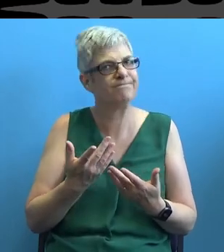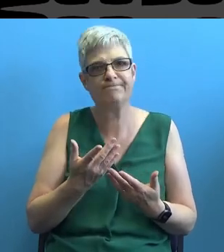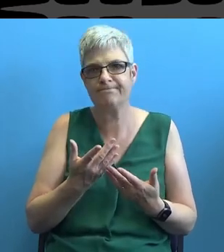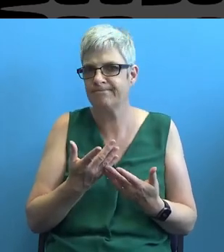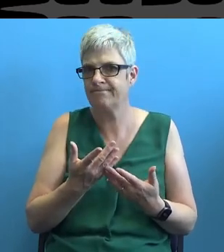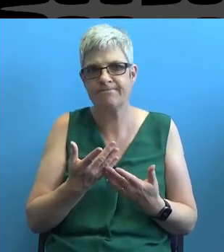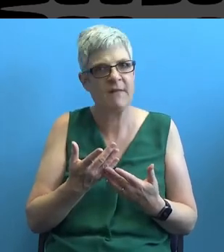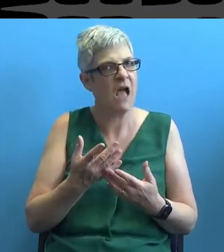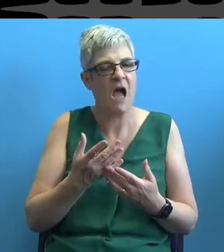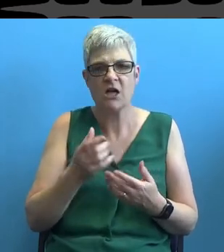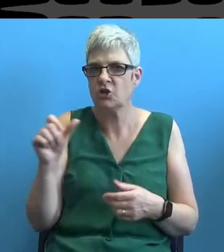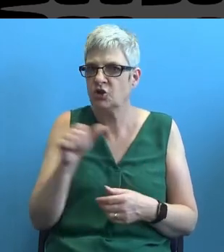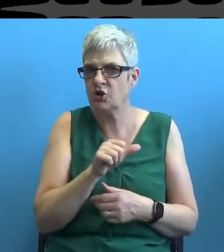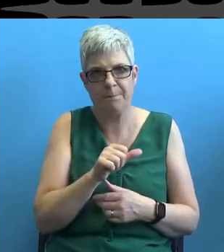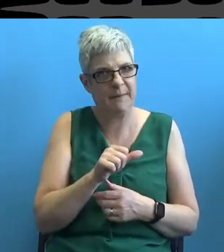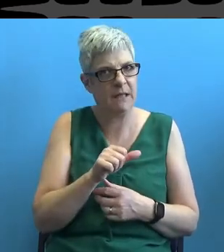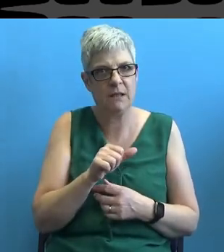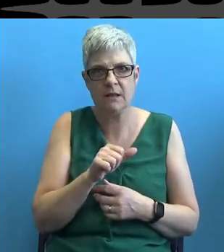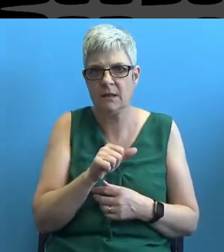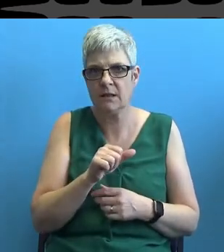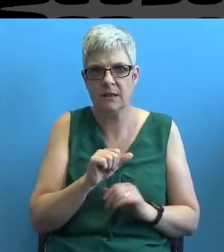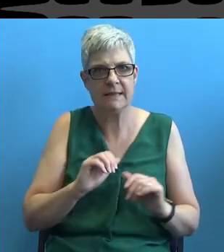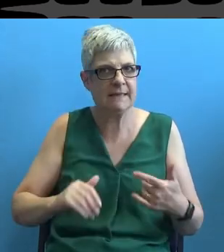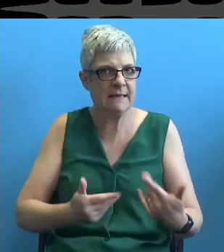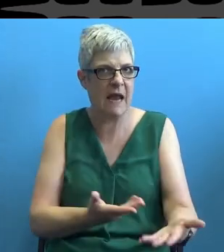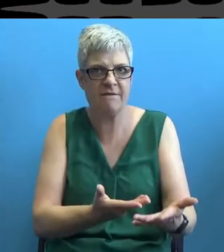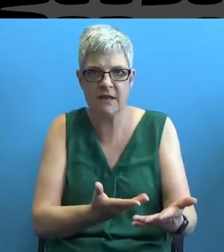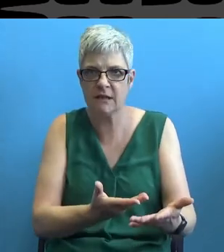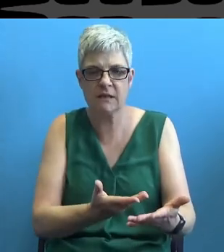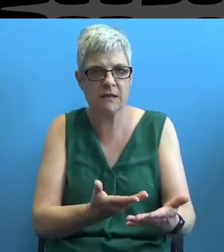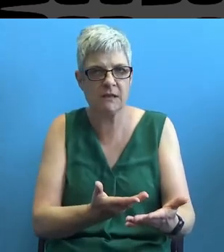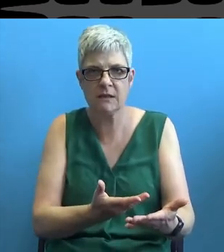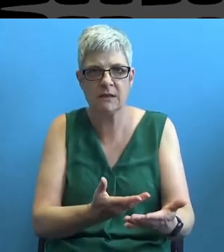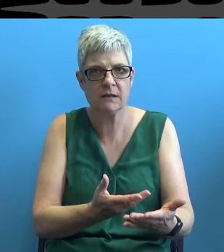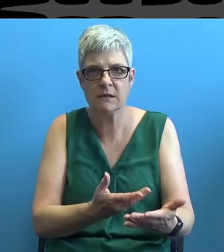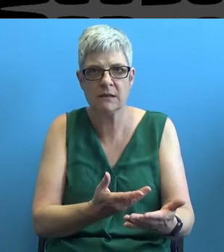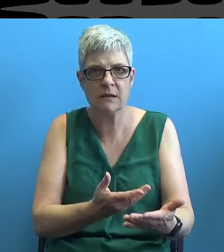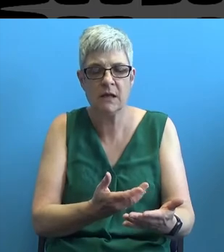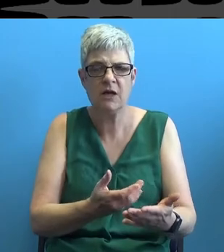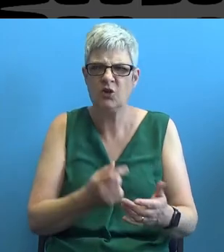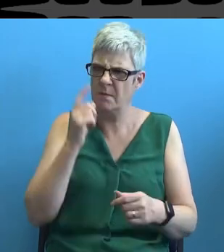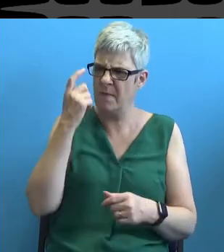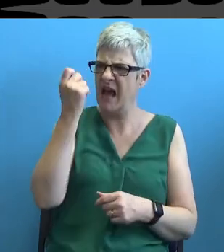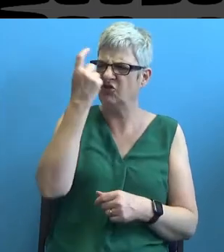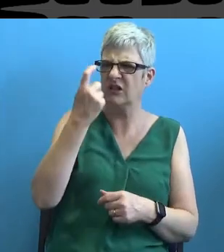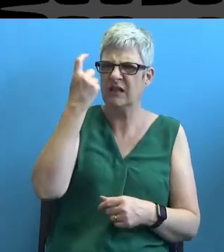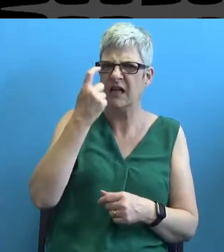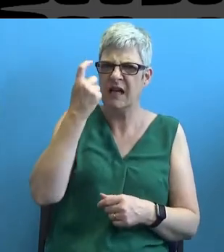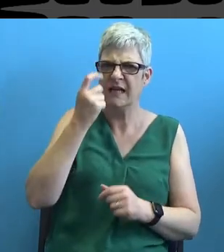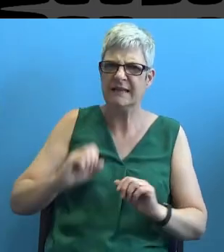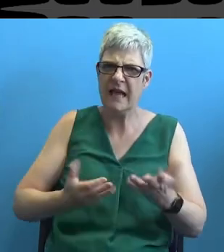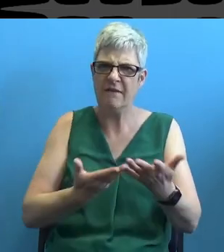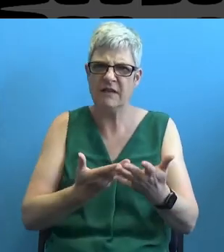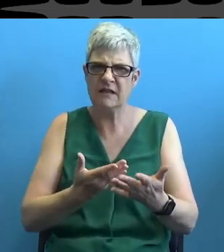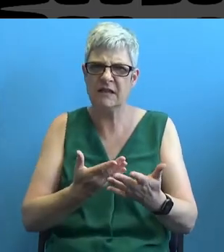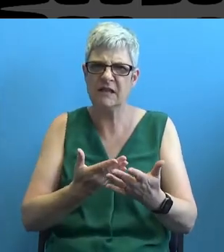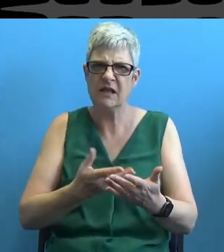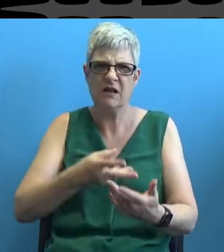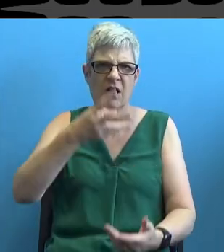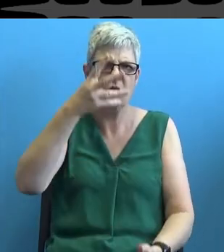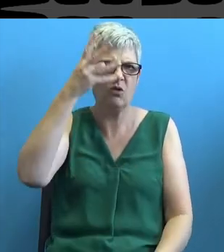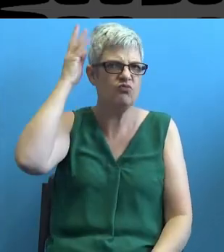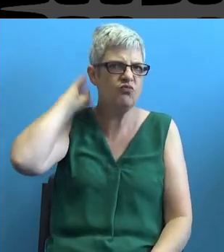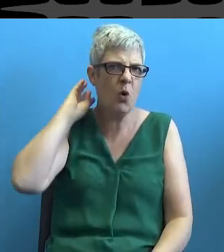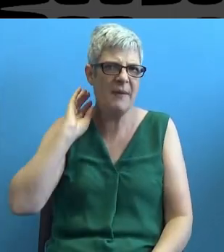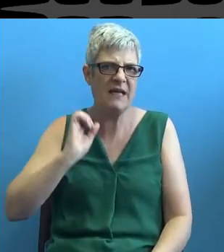That's not the viewpoint. That's not the conversation servants have. Can you imagine the servants in a big house in the Roman Empire saying, well, who feels